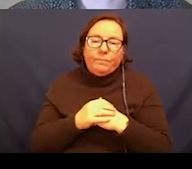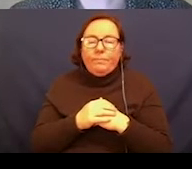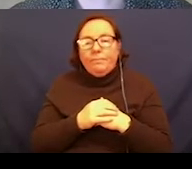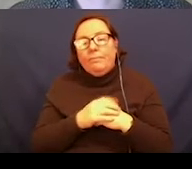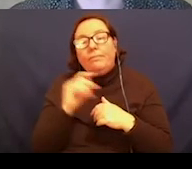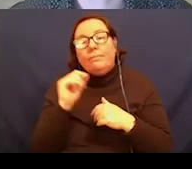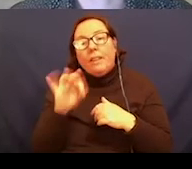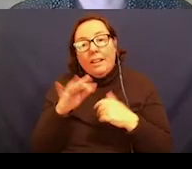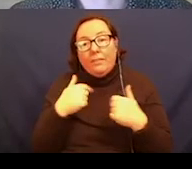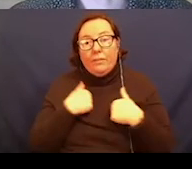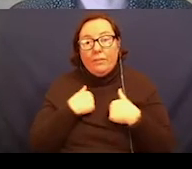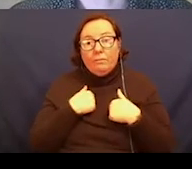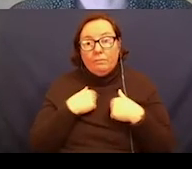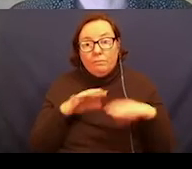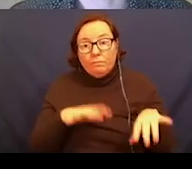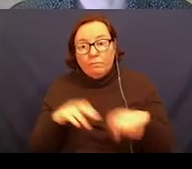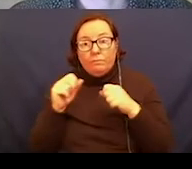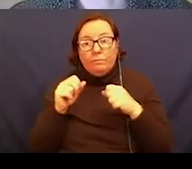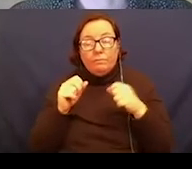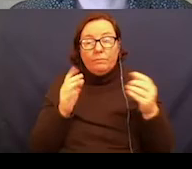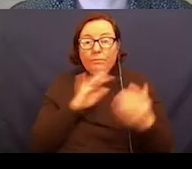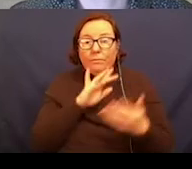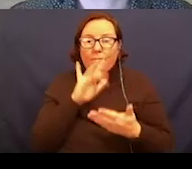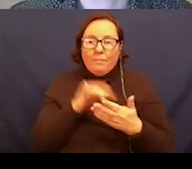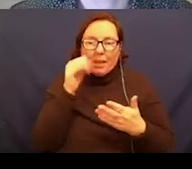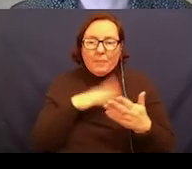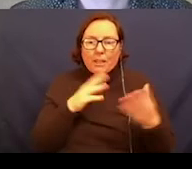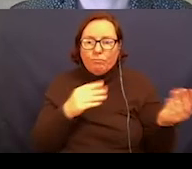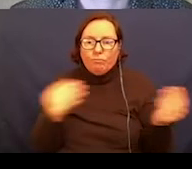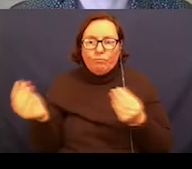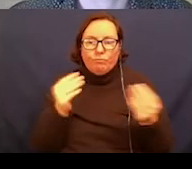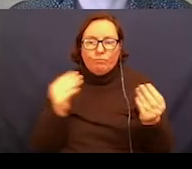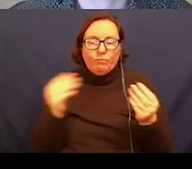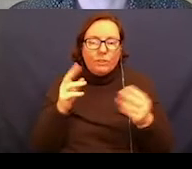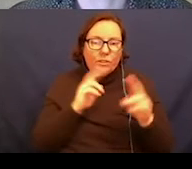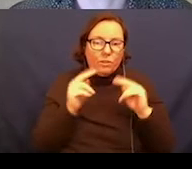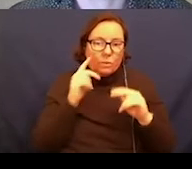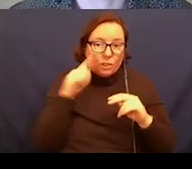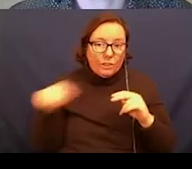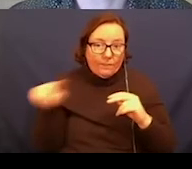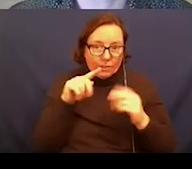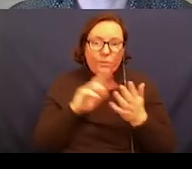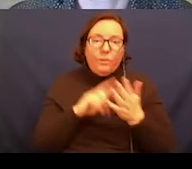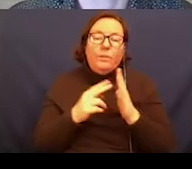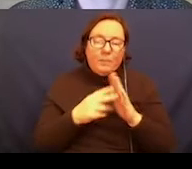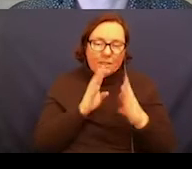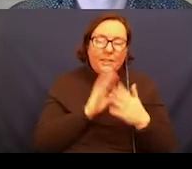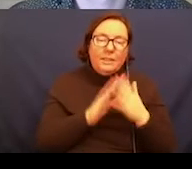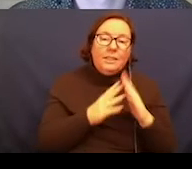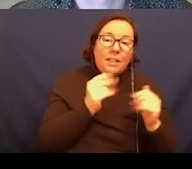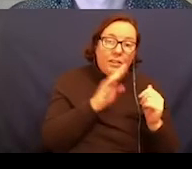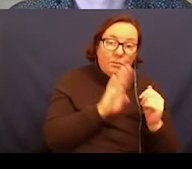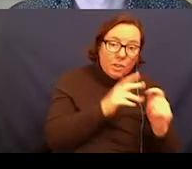By playing an intermediary role, the City of Boston, and consequently the residents and businesses of